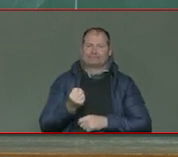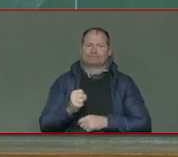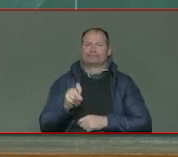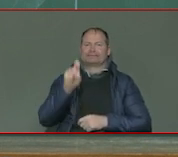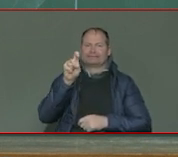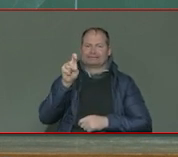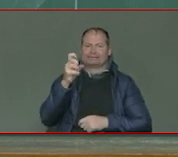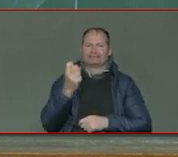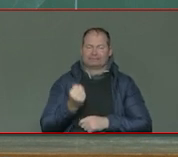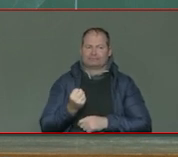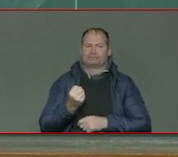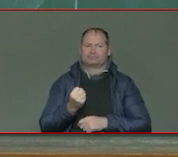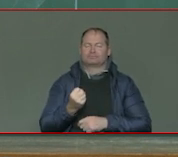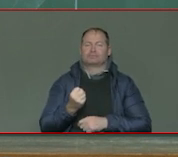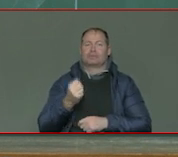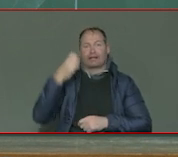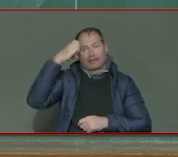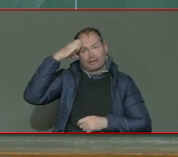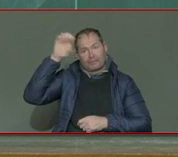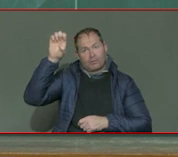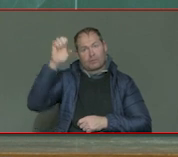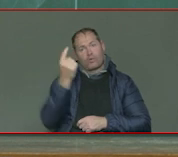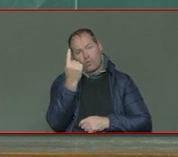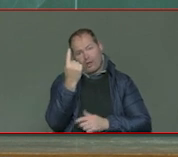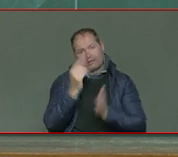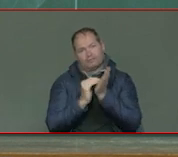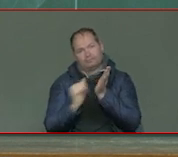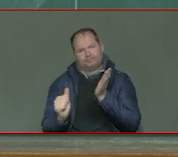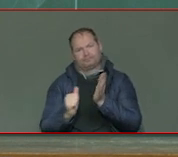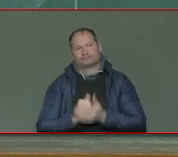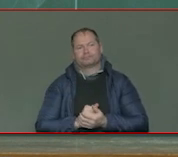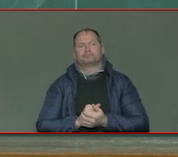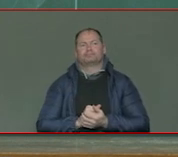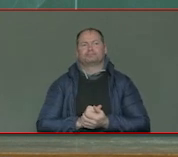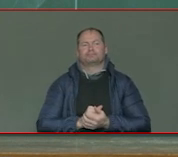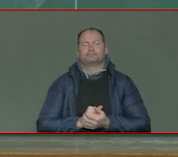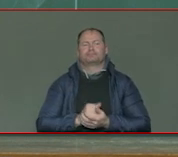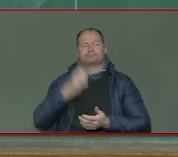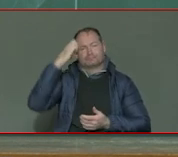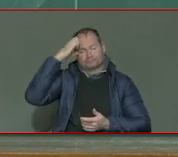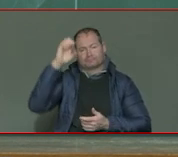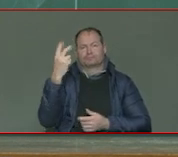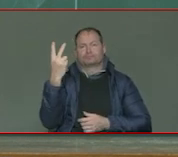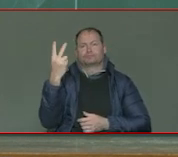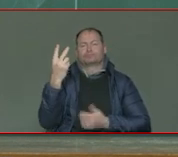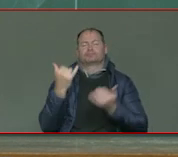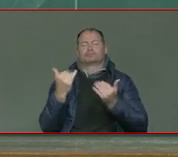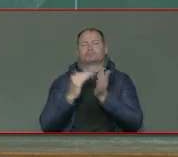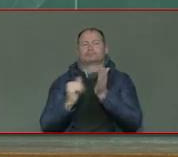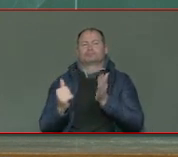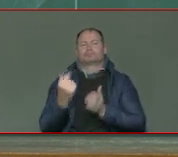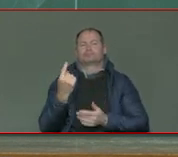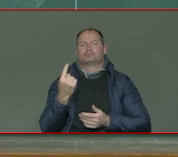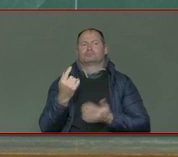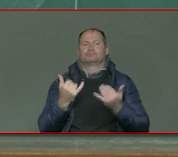then subtract 1 from that exponent. The exponent is 2, subtract 1, answer